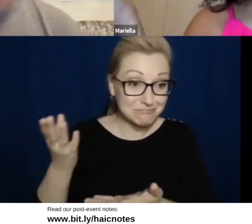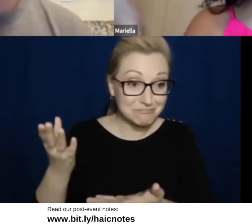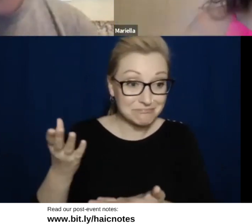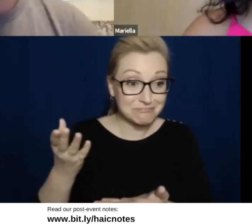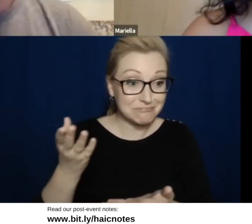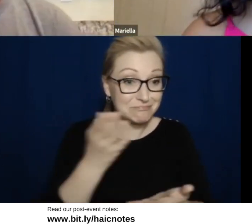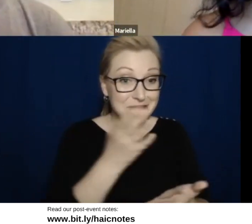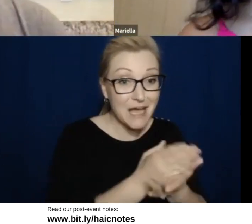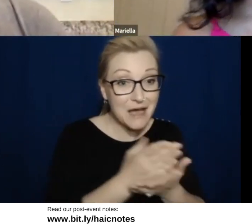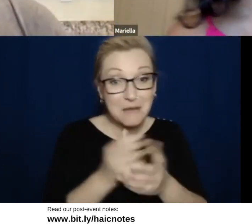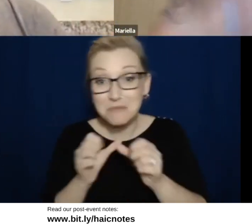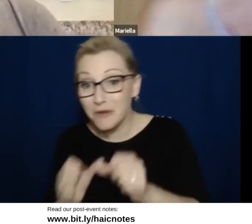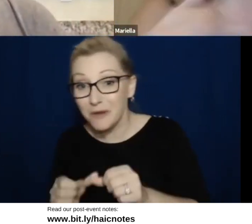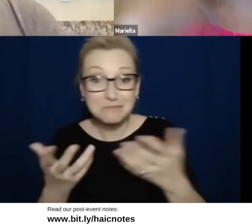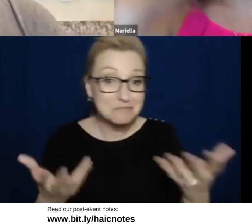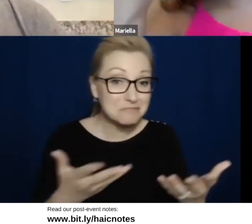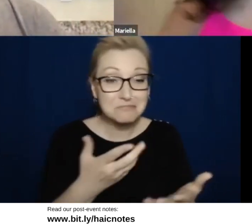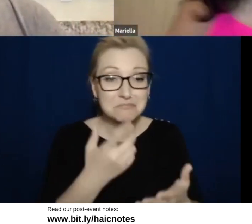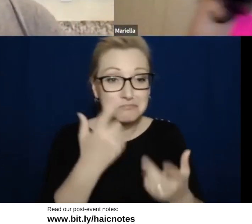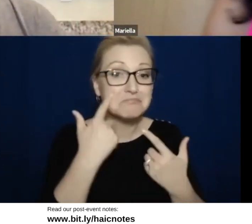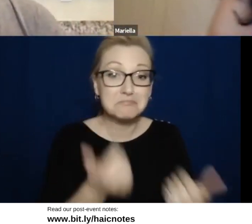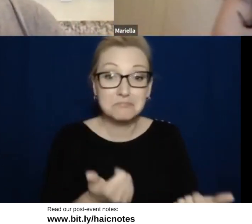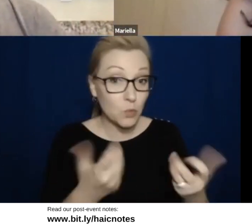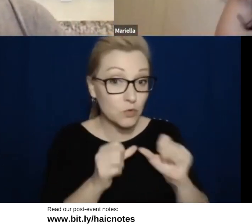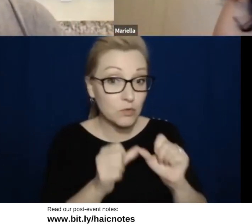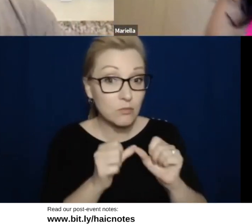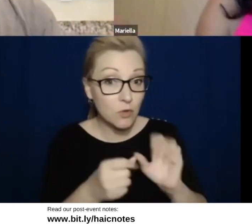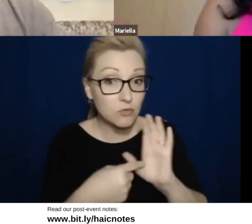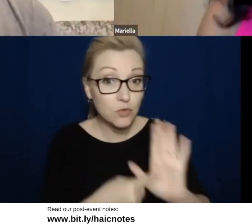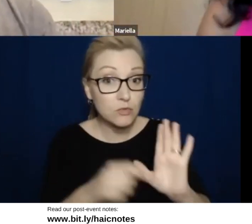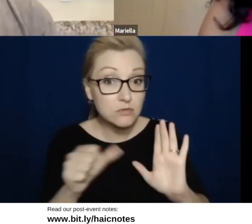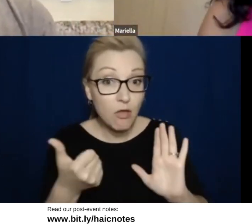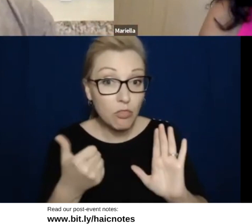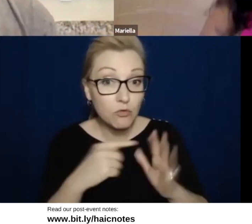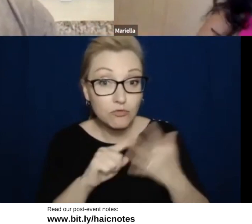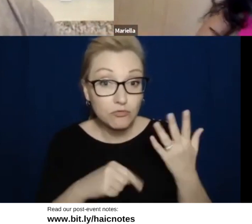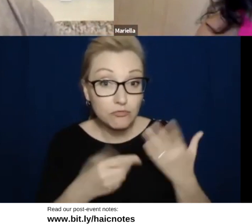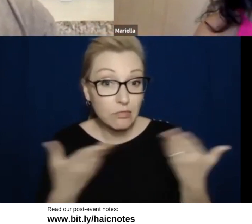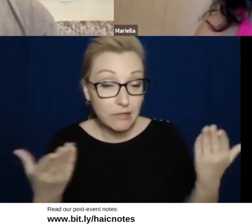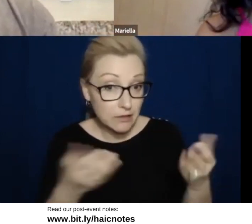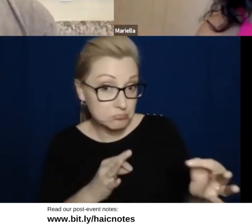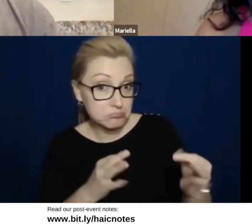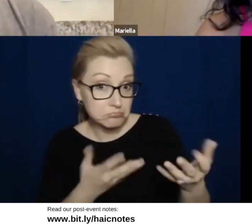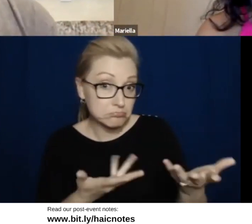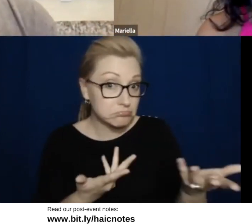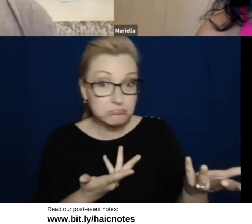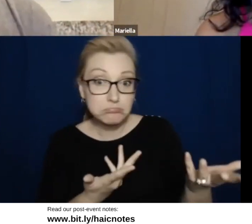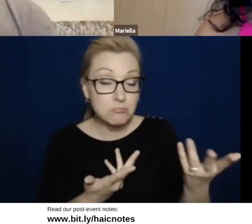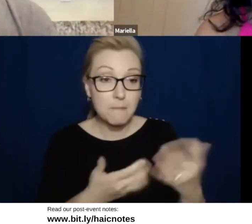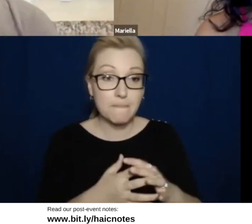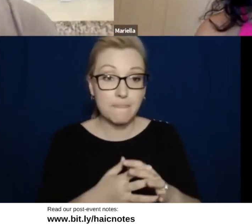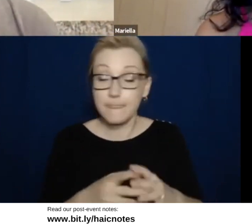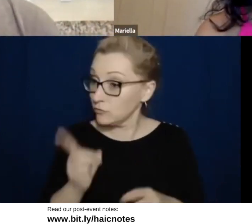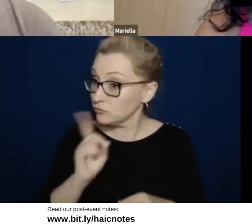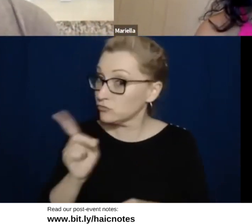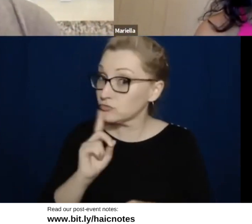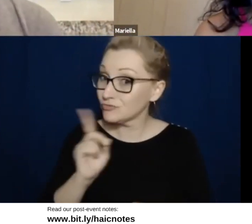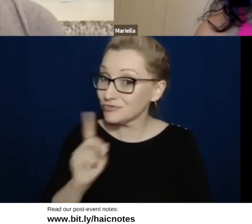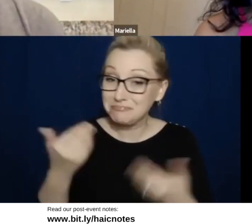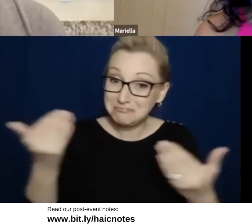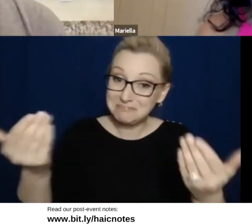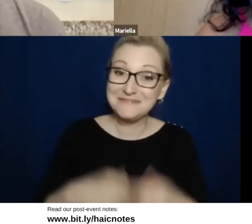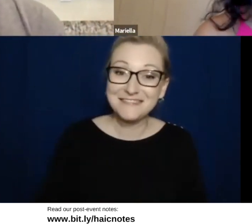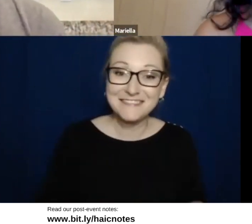What do you want to do? If you want to keep going and show us other cool stuff, I'm open to that. Yeah, sure. Why not?